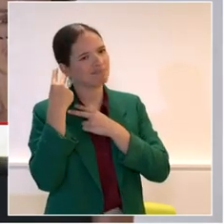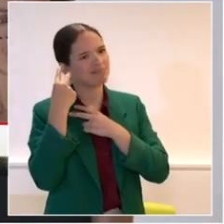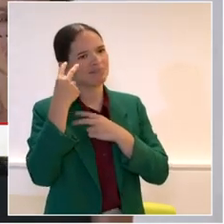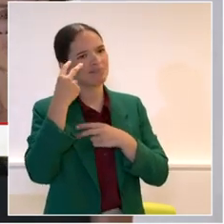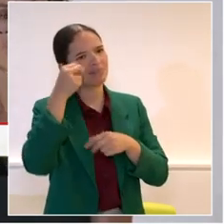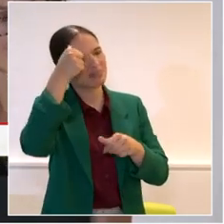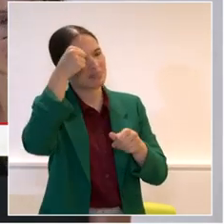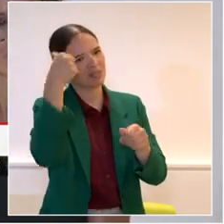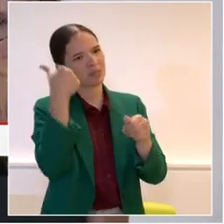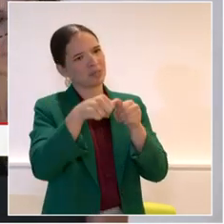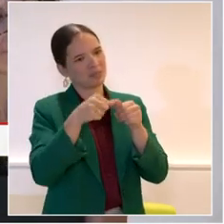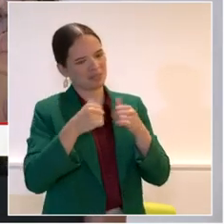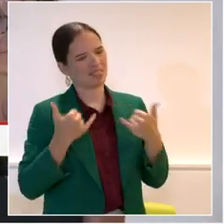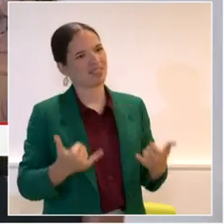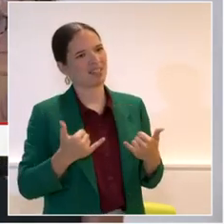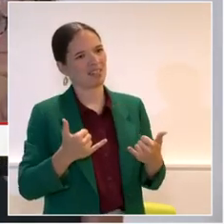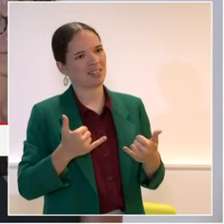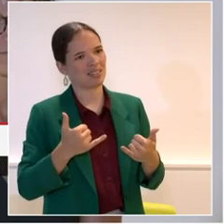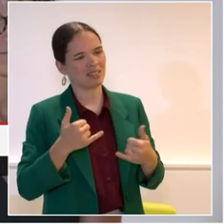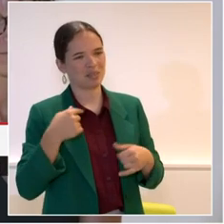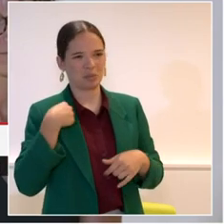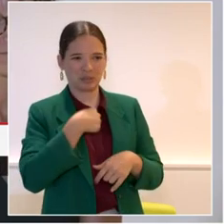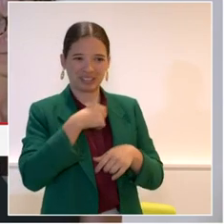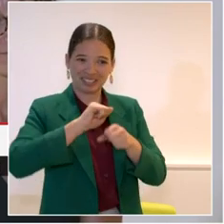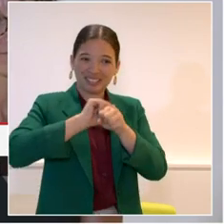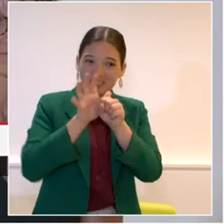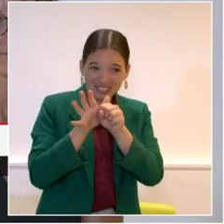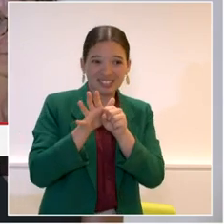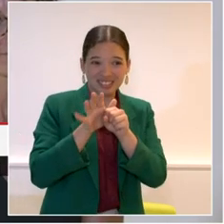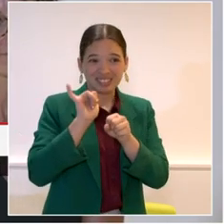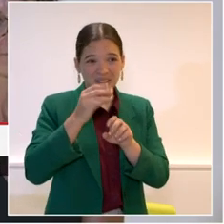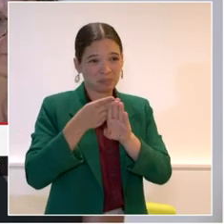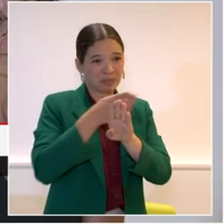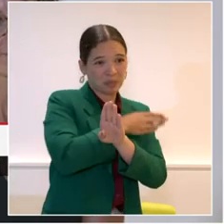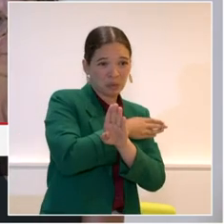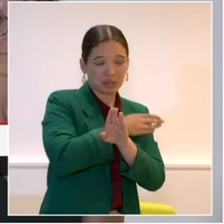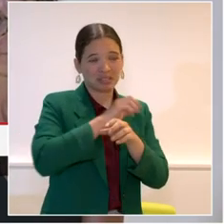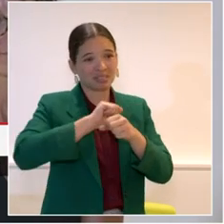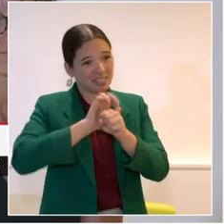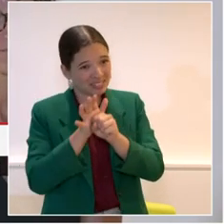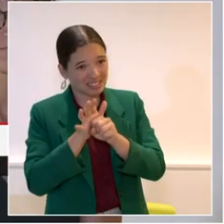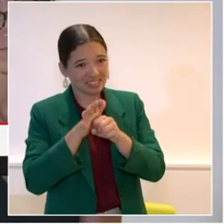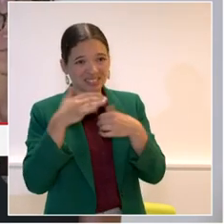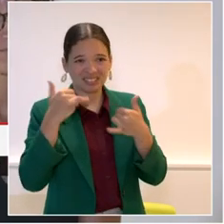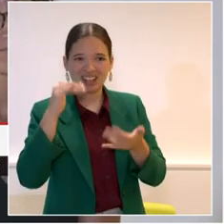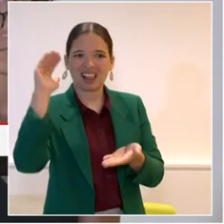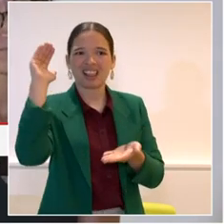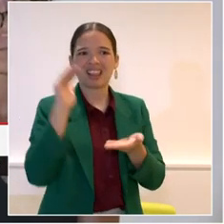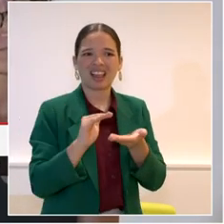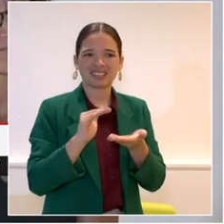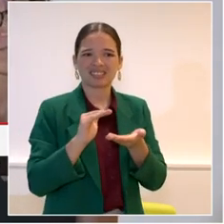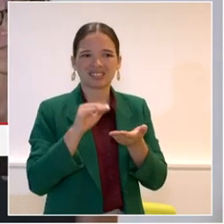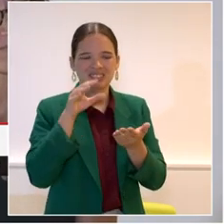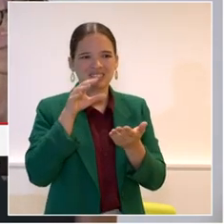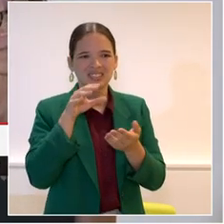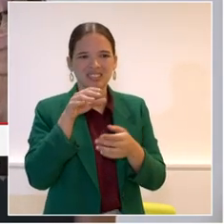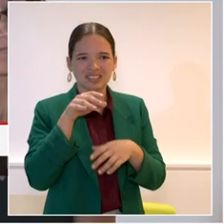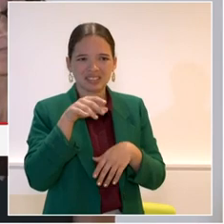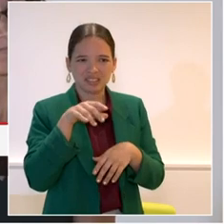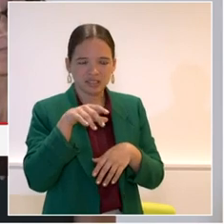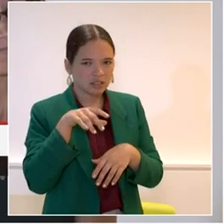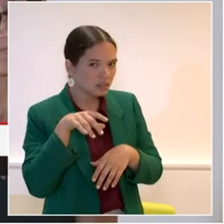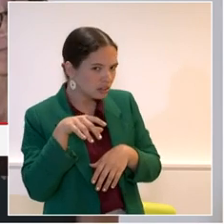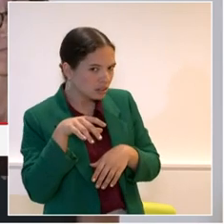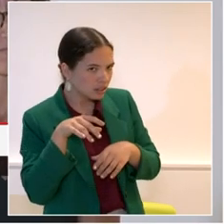throughout the pandemic, during the pandemic and before the pandemic, we got a lot of lessons where, some things were virtually shut